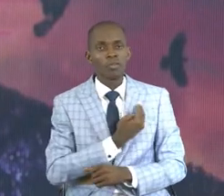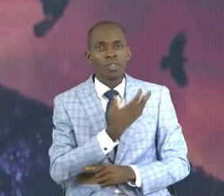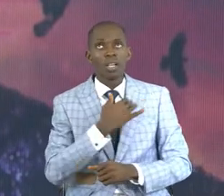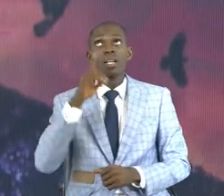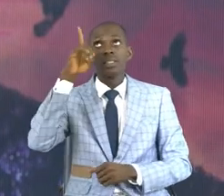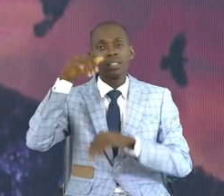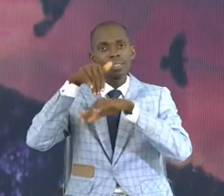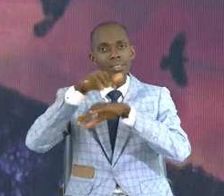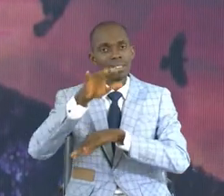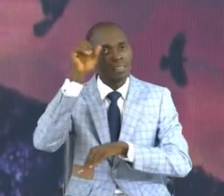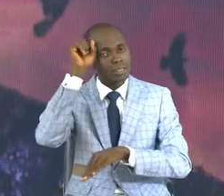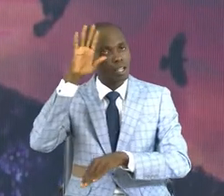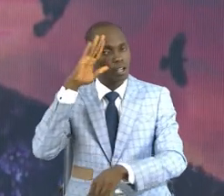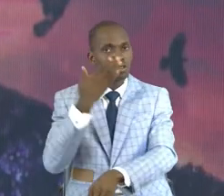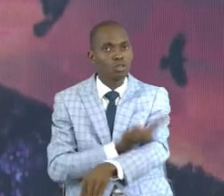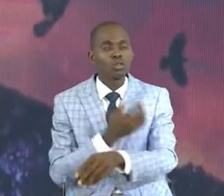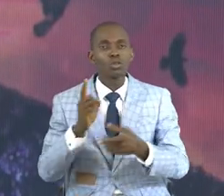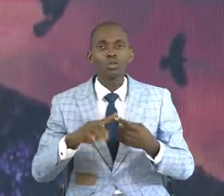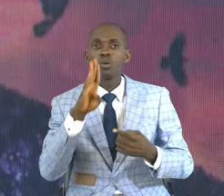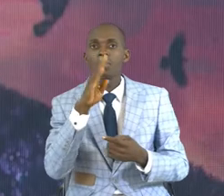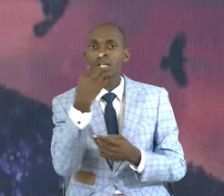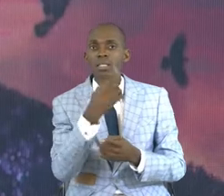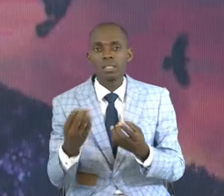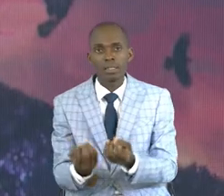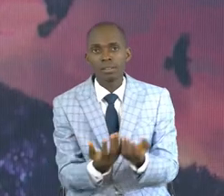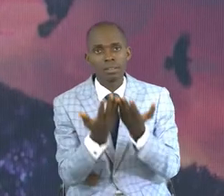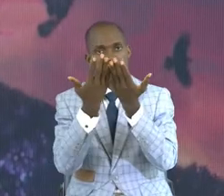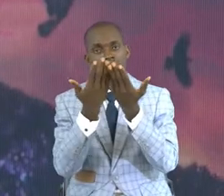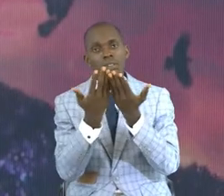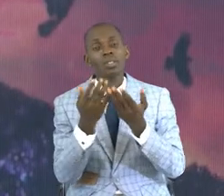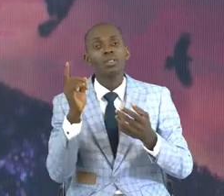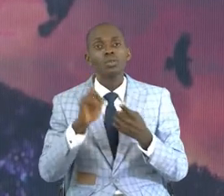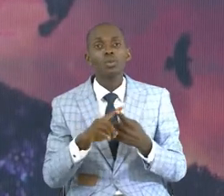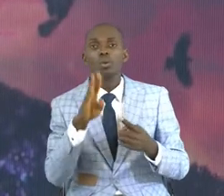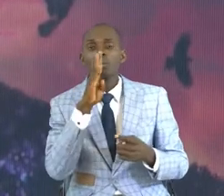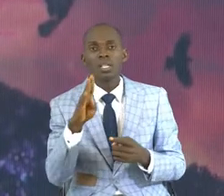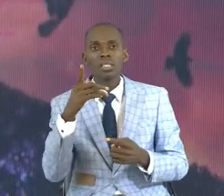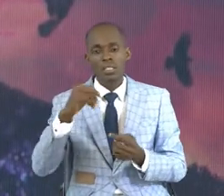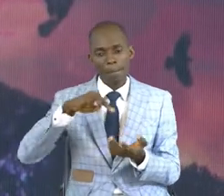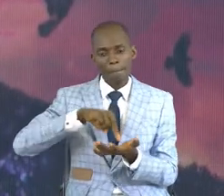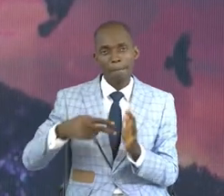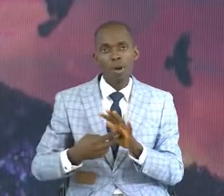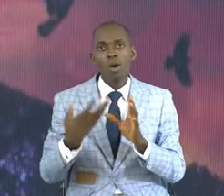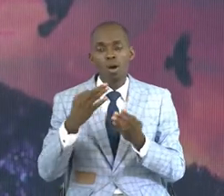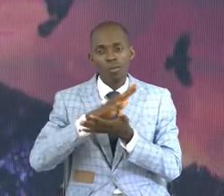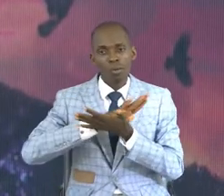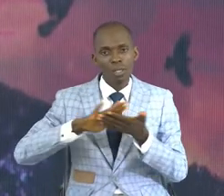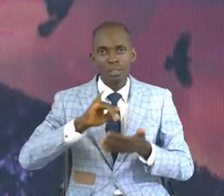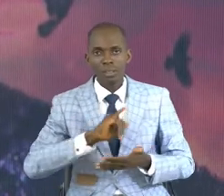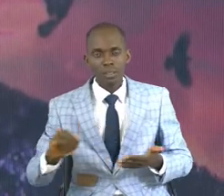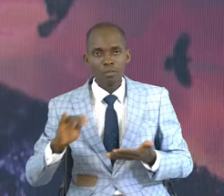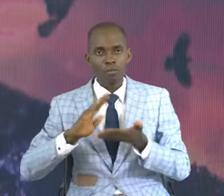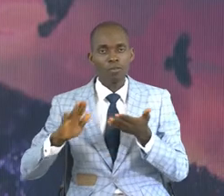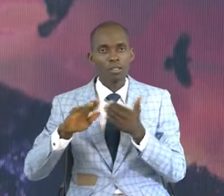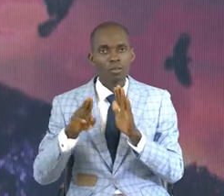son to be the propitiation, the means of cleansing, removal, forgiveness,